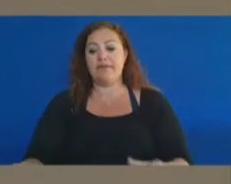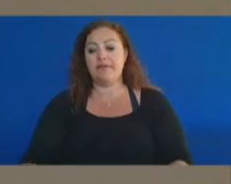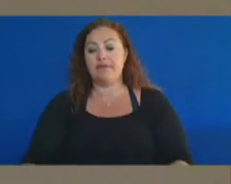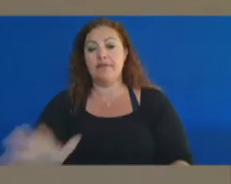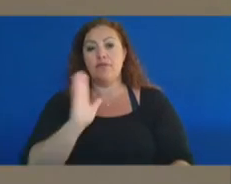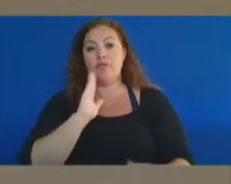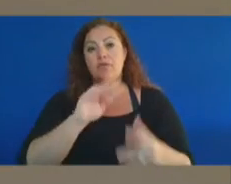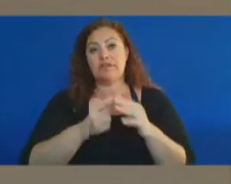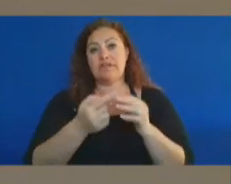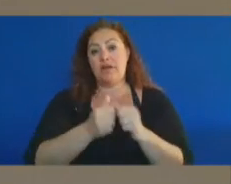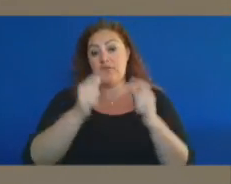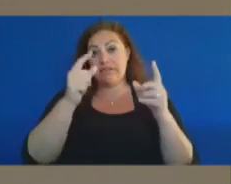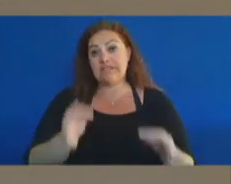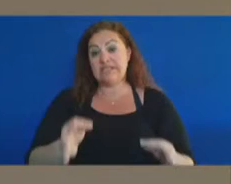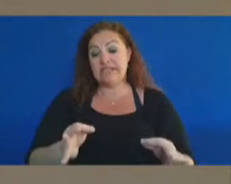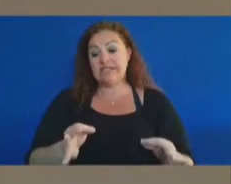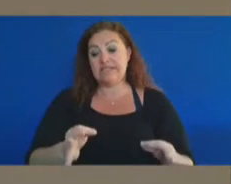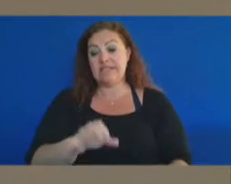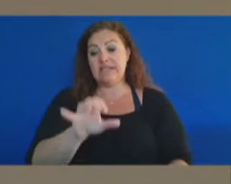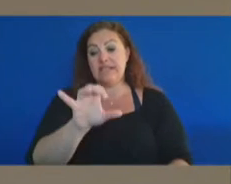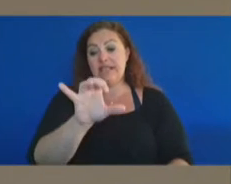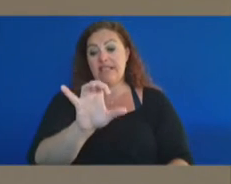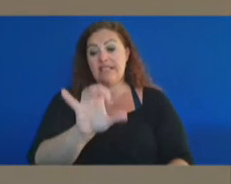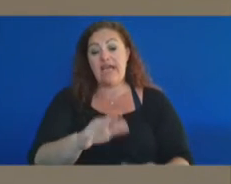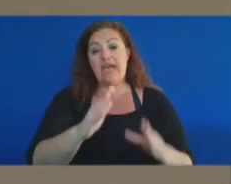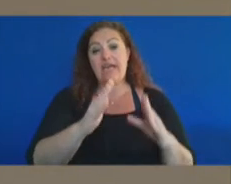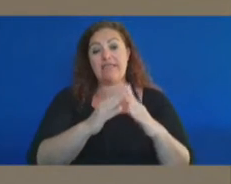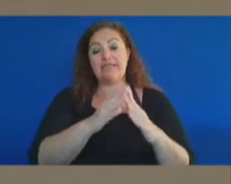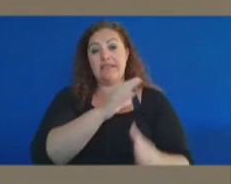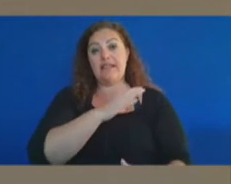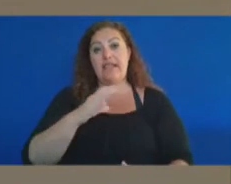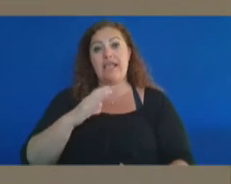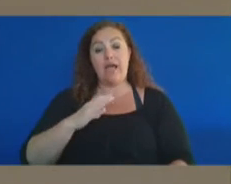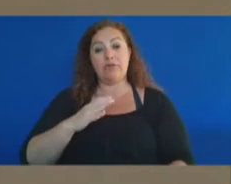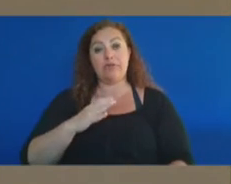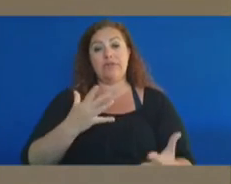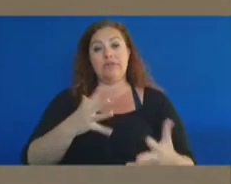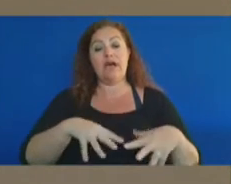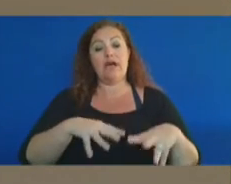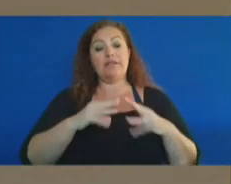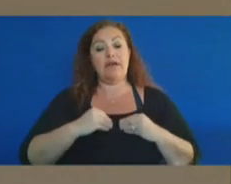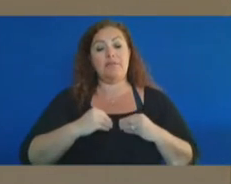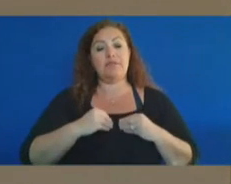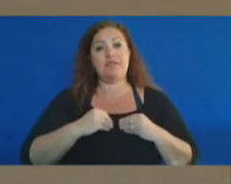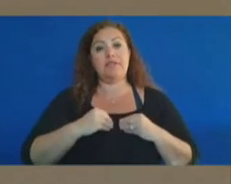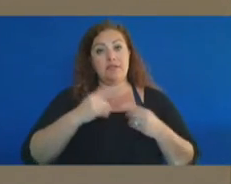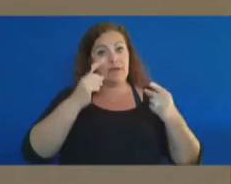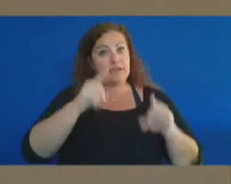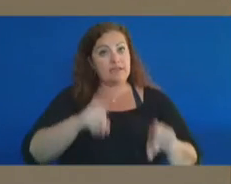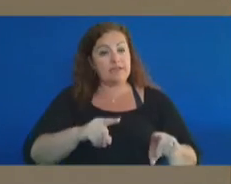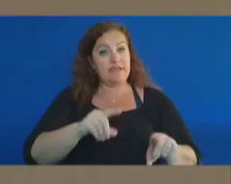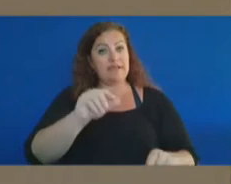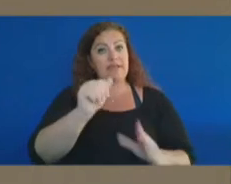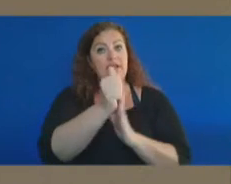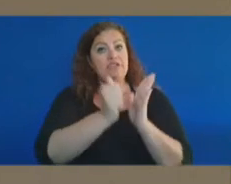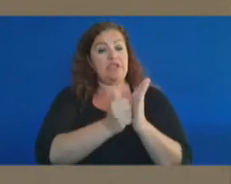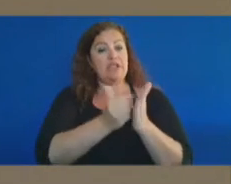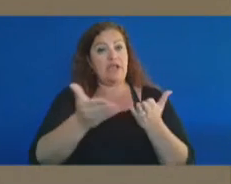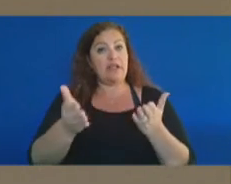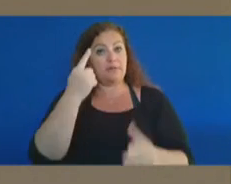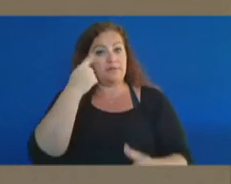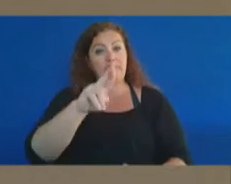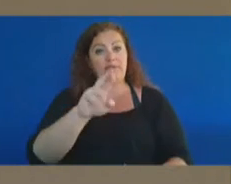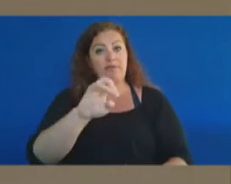decisions and these um the city council has adopted a consent agenda items for resoning petition